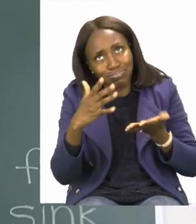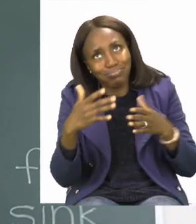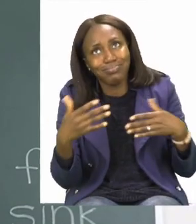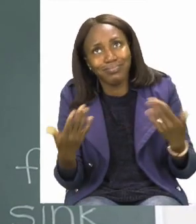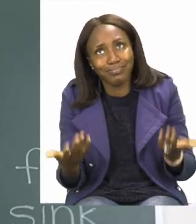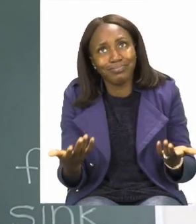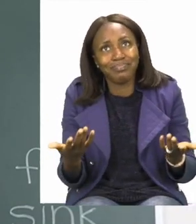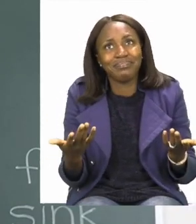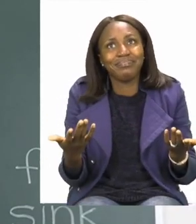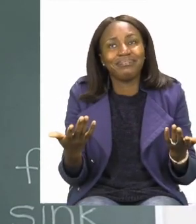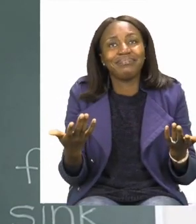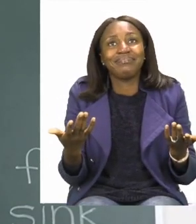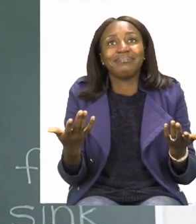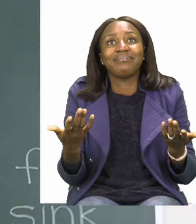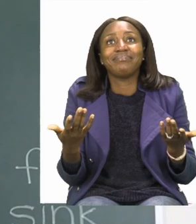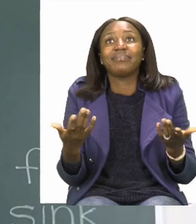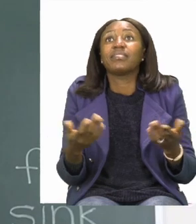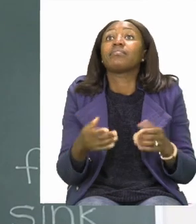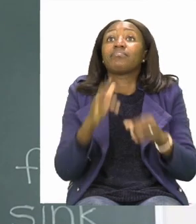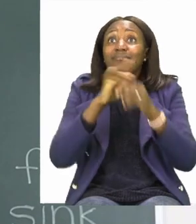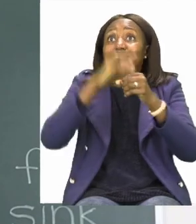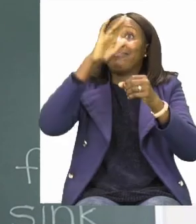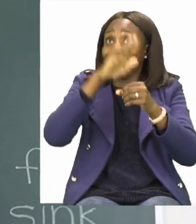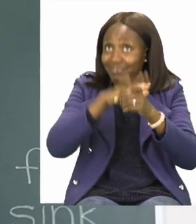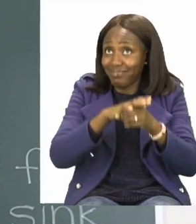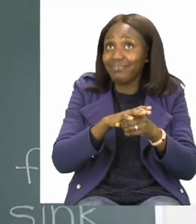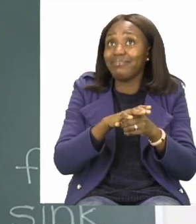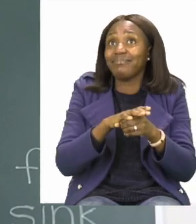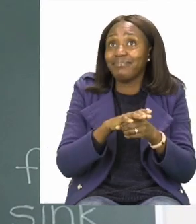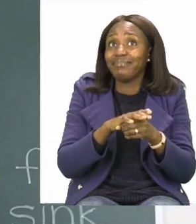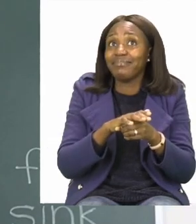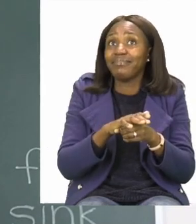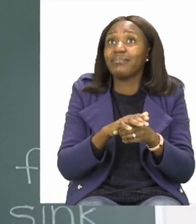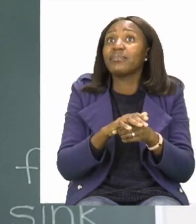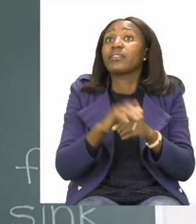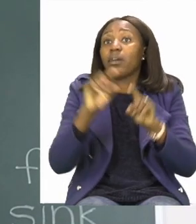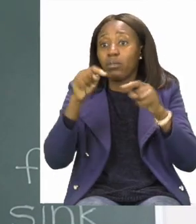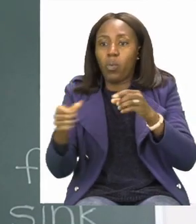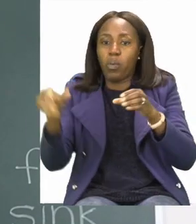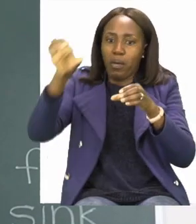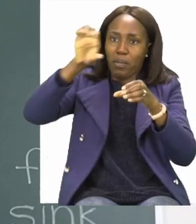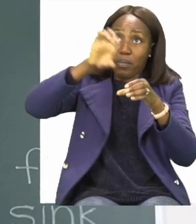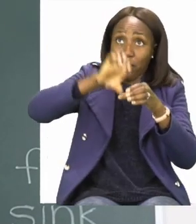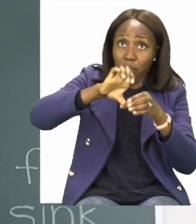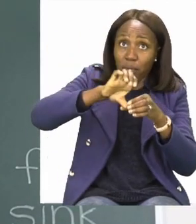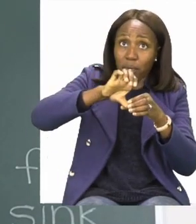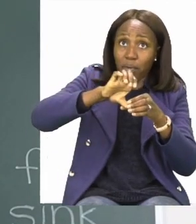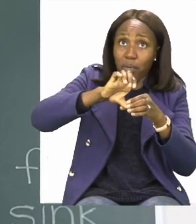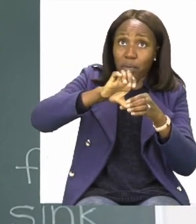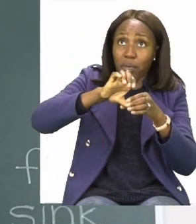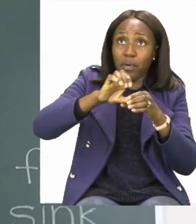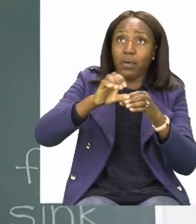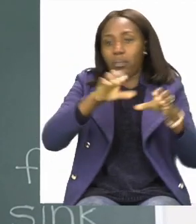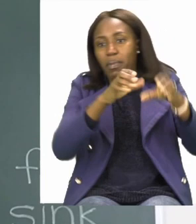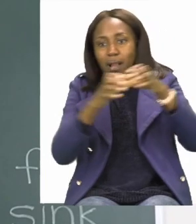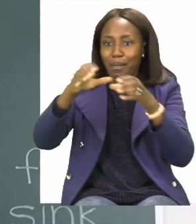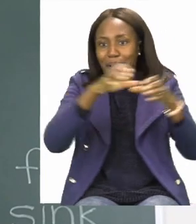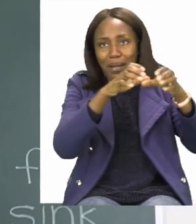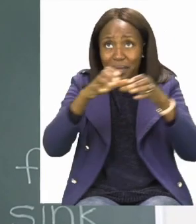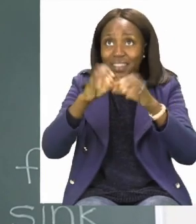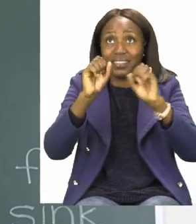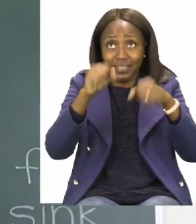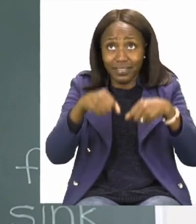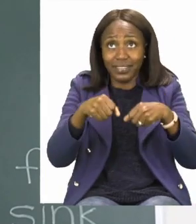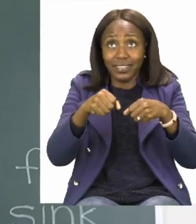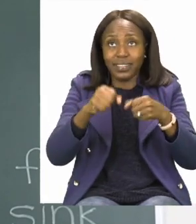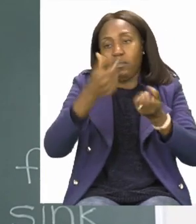liquid, even juice. So something that you can put in a container and it moves